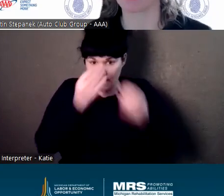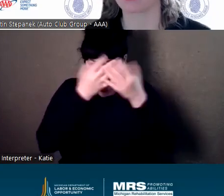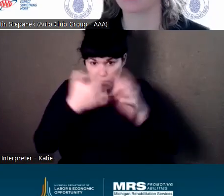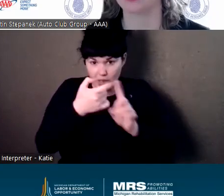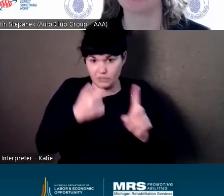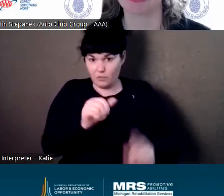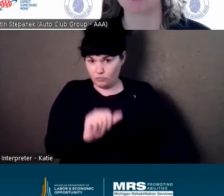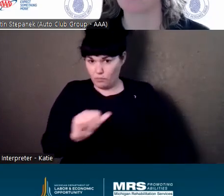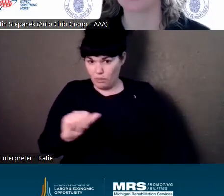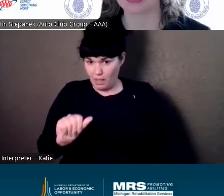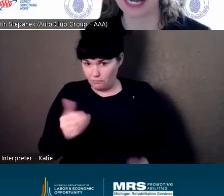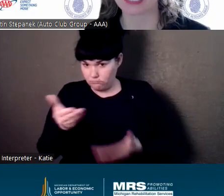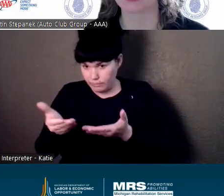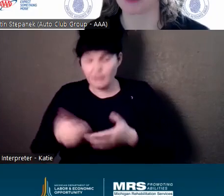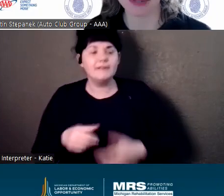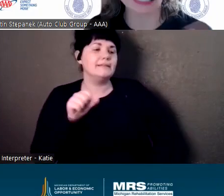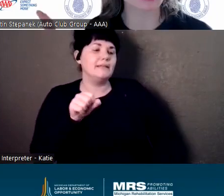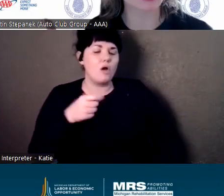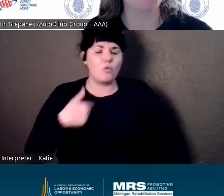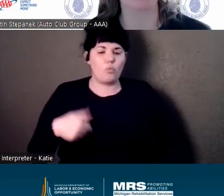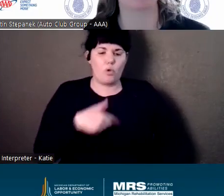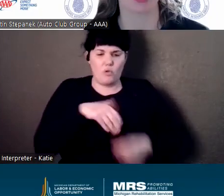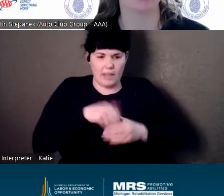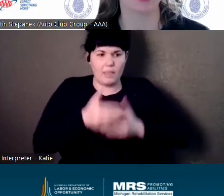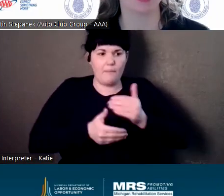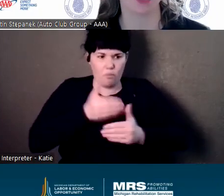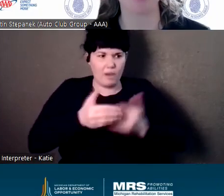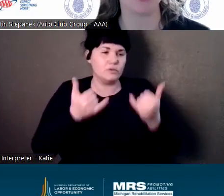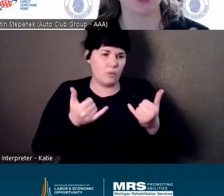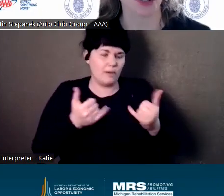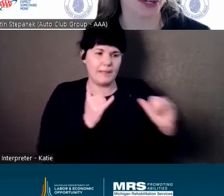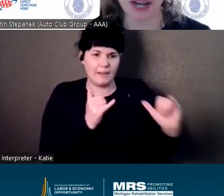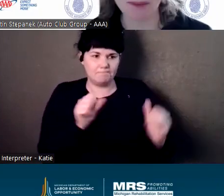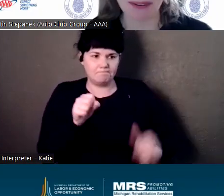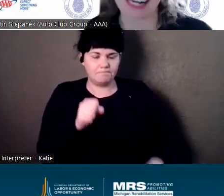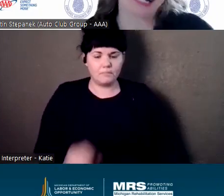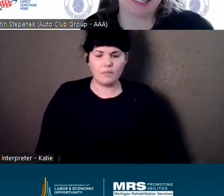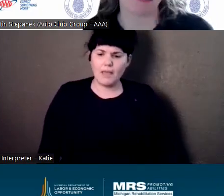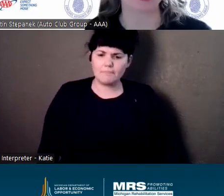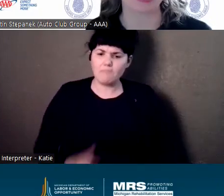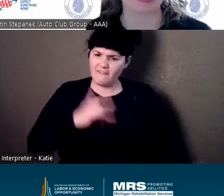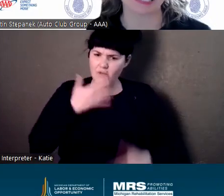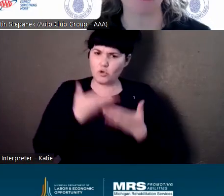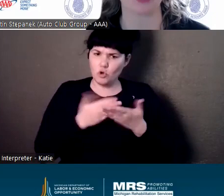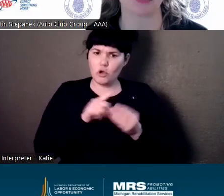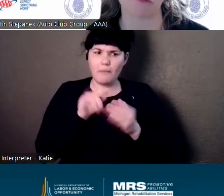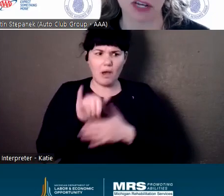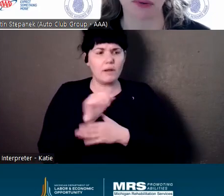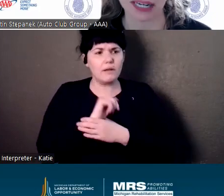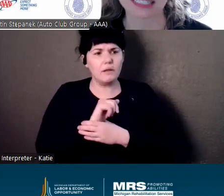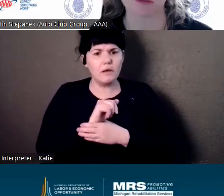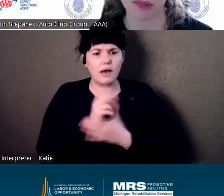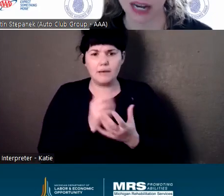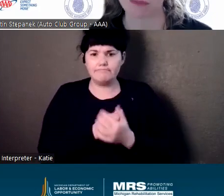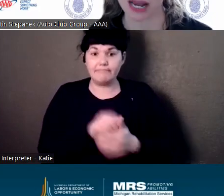We are getting, it is something that I feel good about. I can't say definitively,